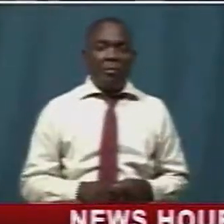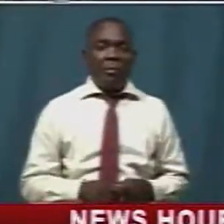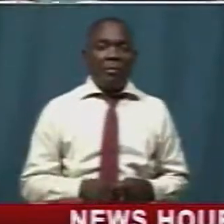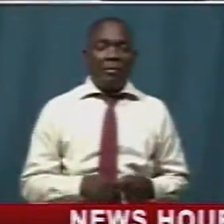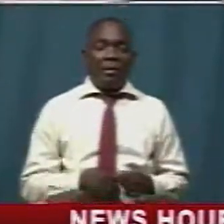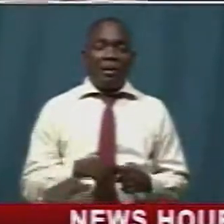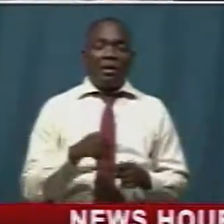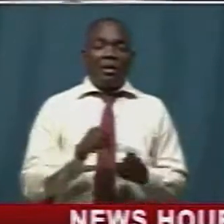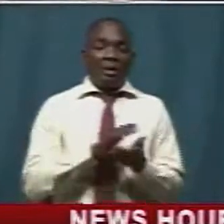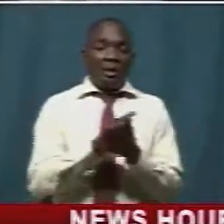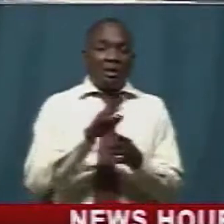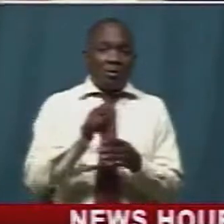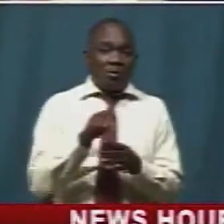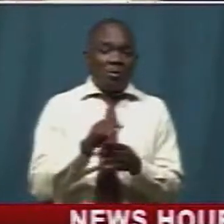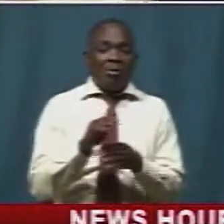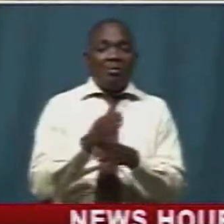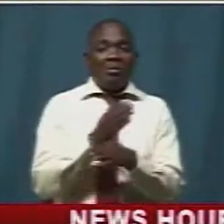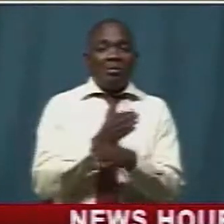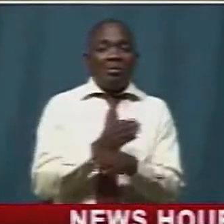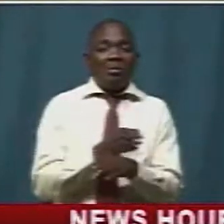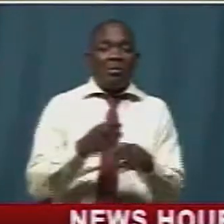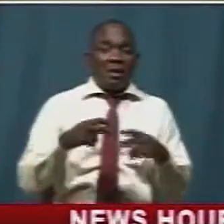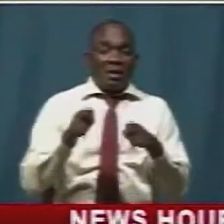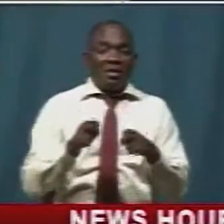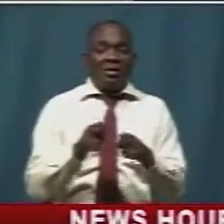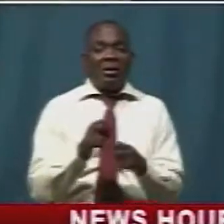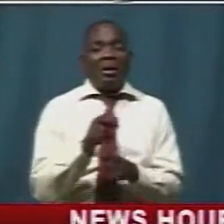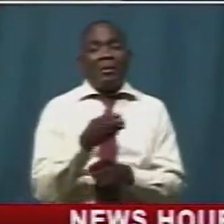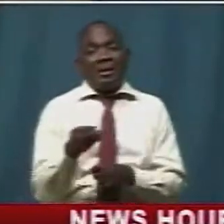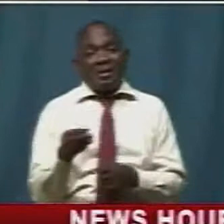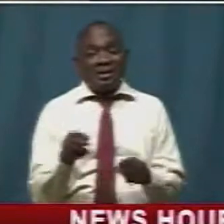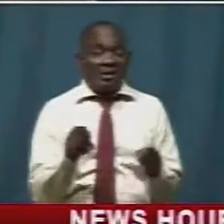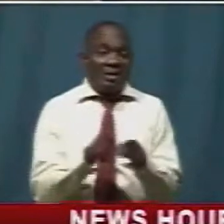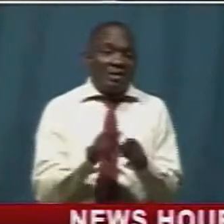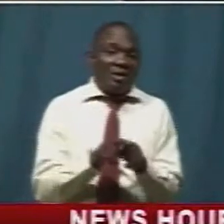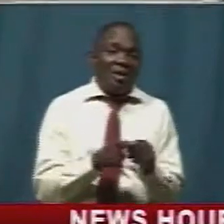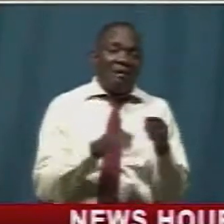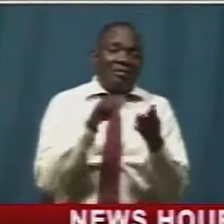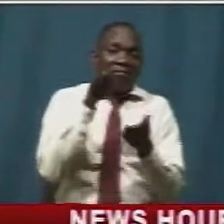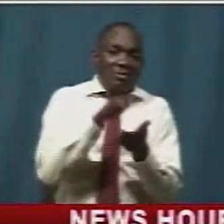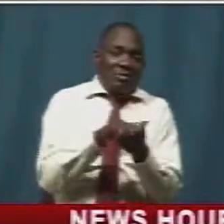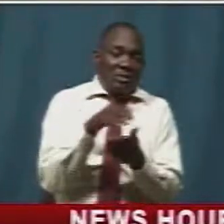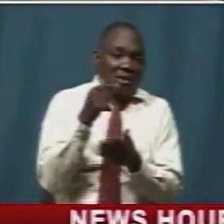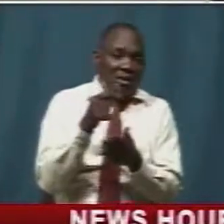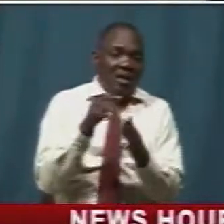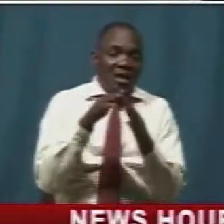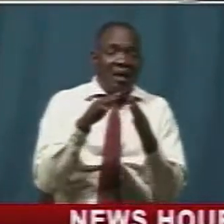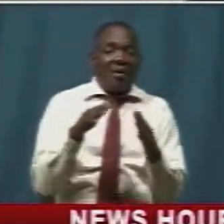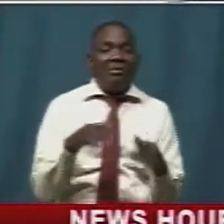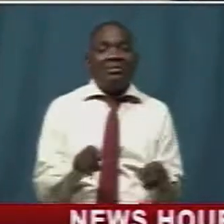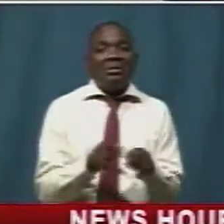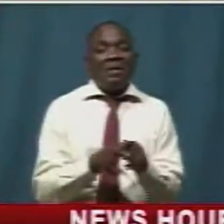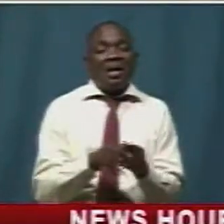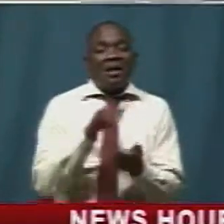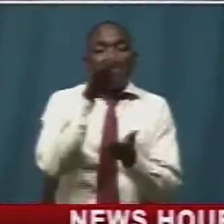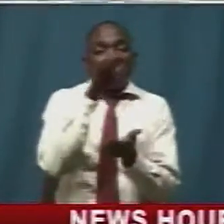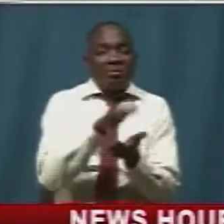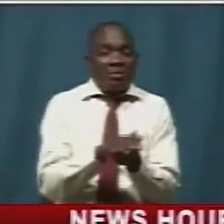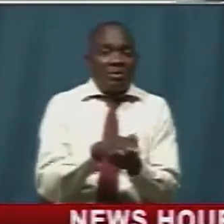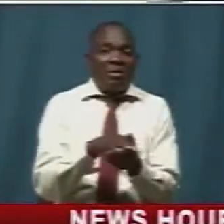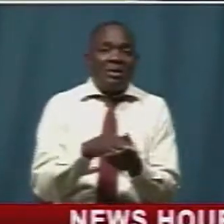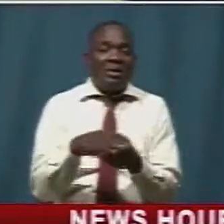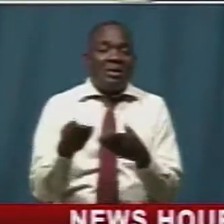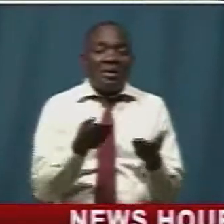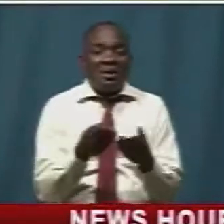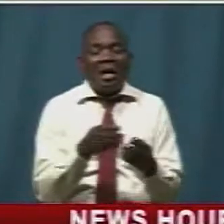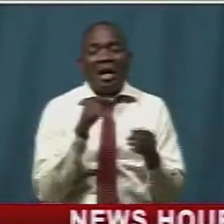jobs help to improve energy and raw materials efficiency, limit greenhouse gas emissions, minimize waste and